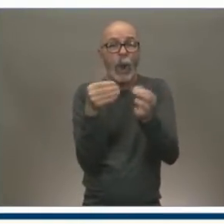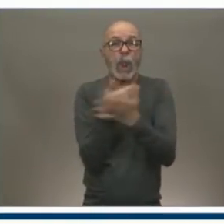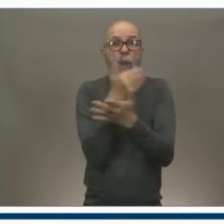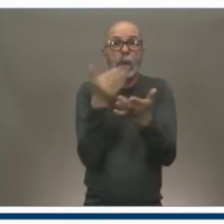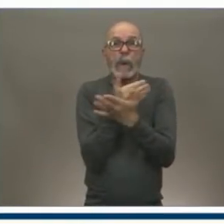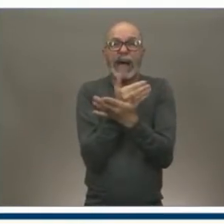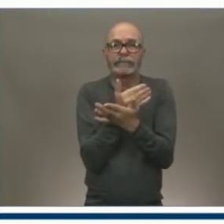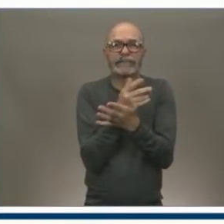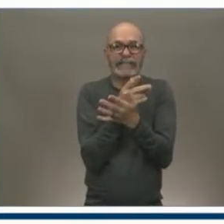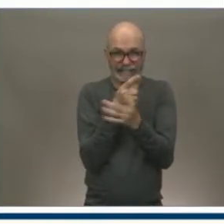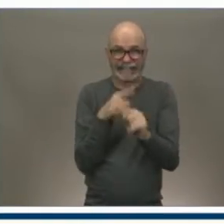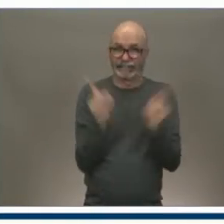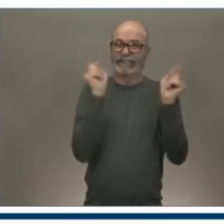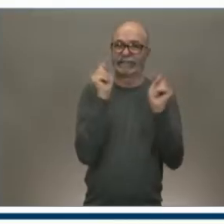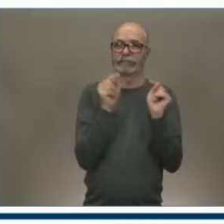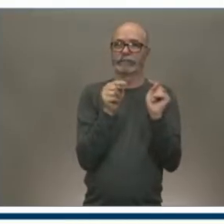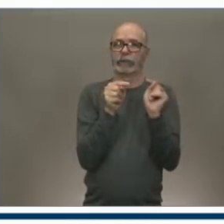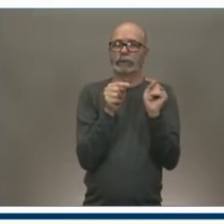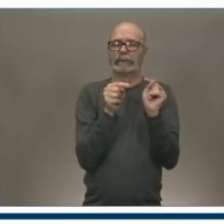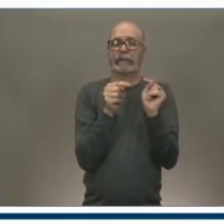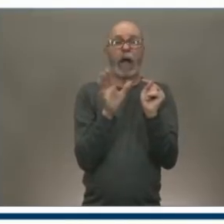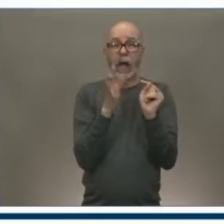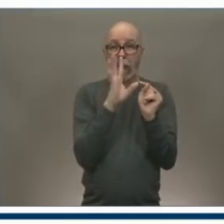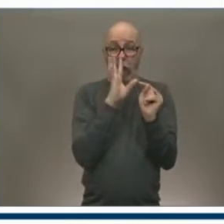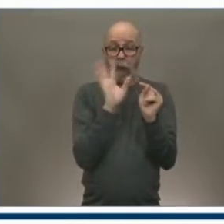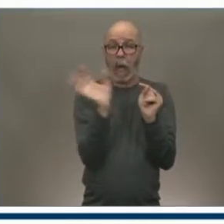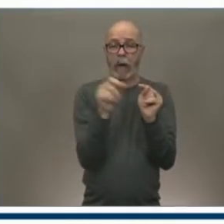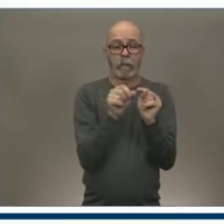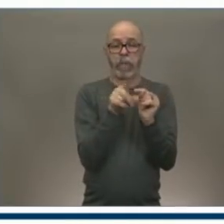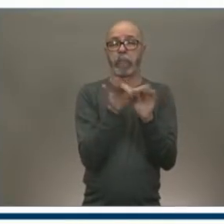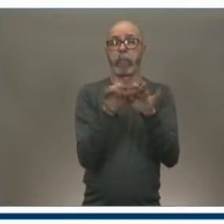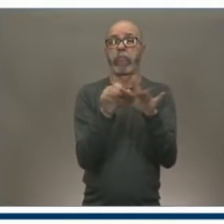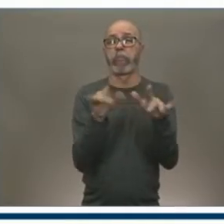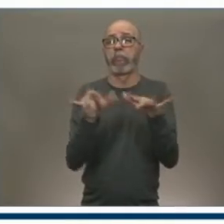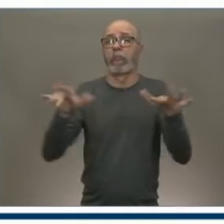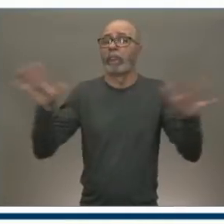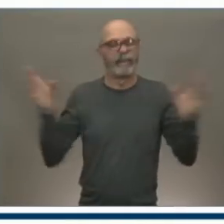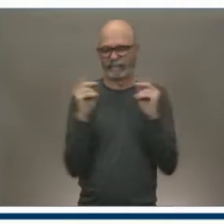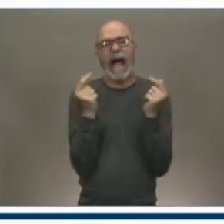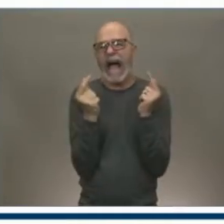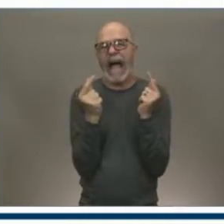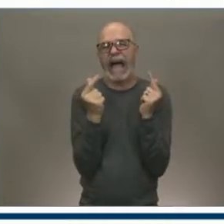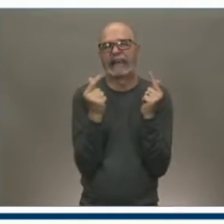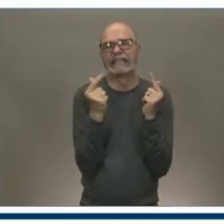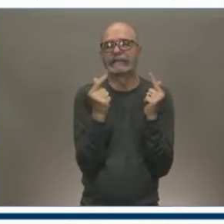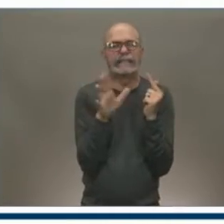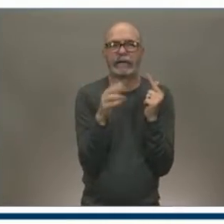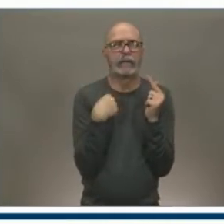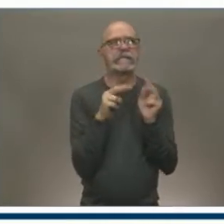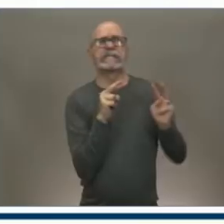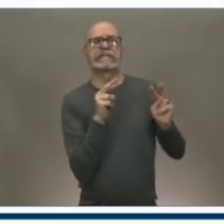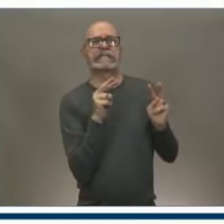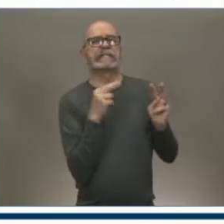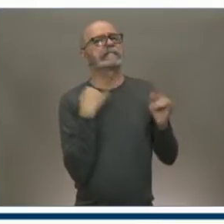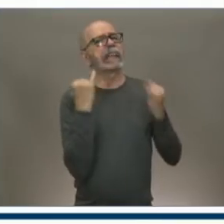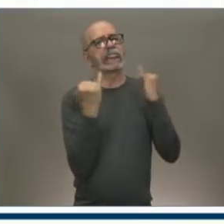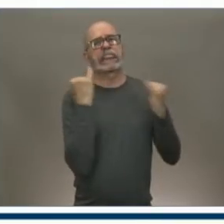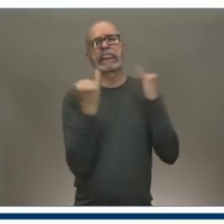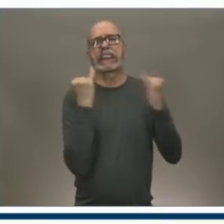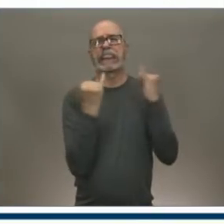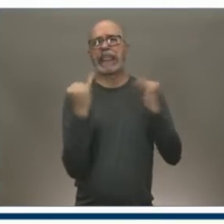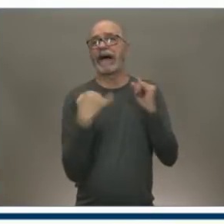much higher risk of transmission. And we continue to adapt our vaccine rollout plan based on a supply that is